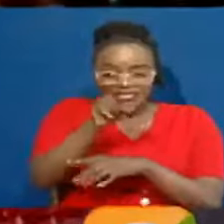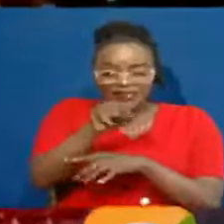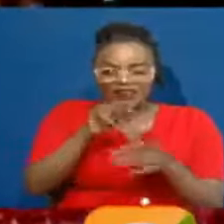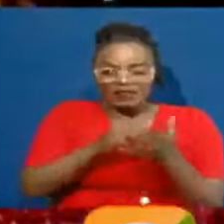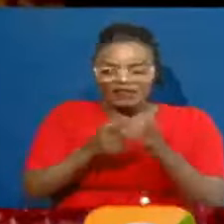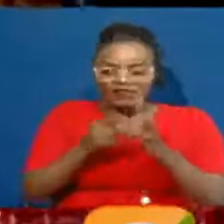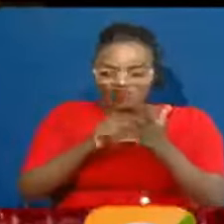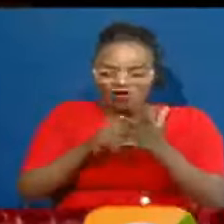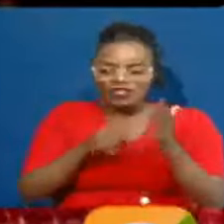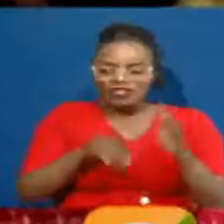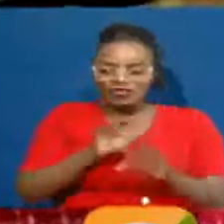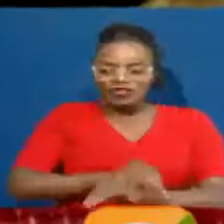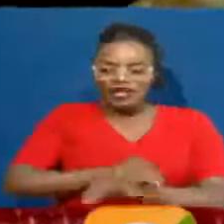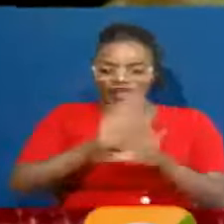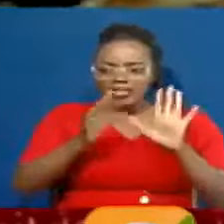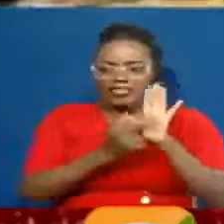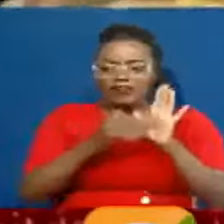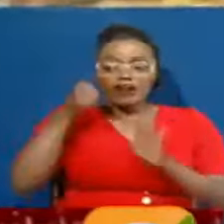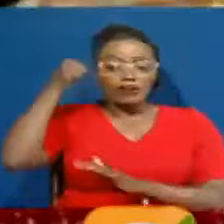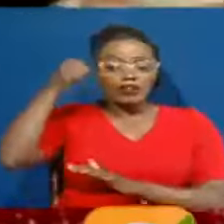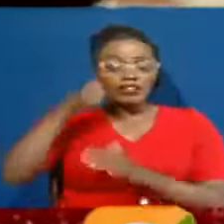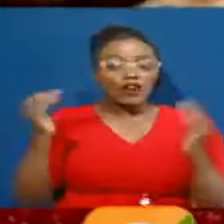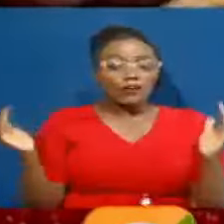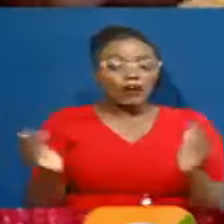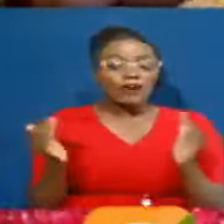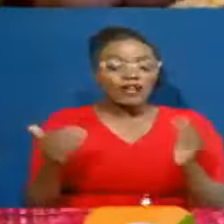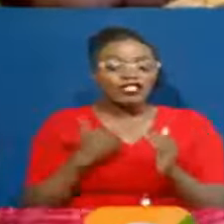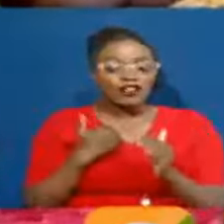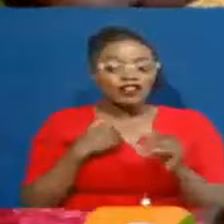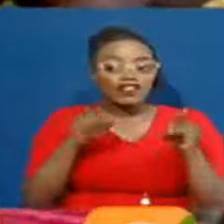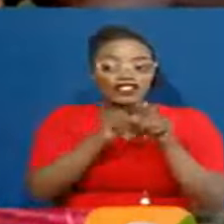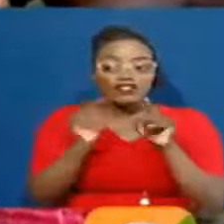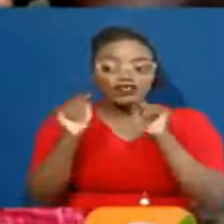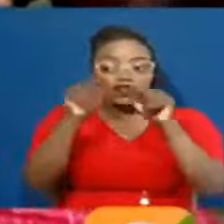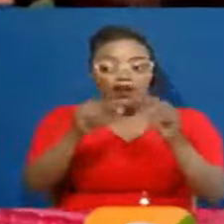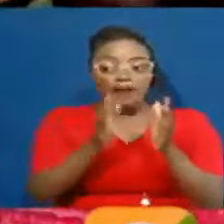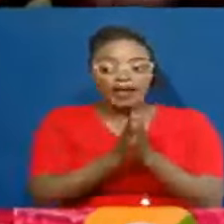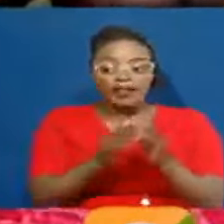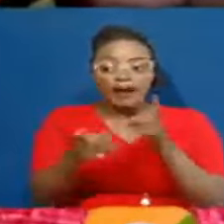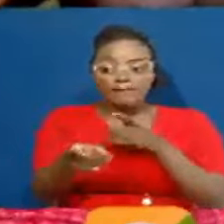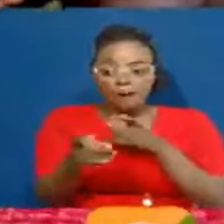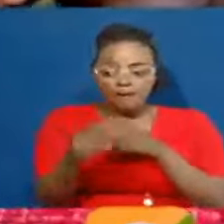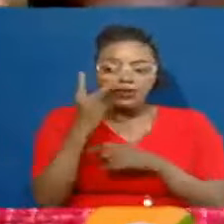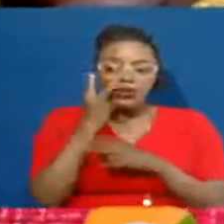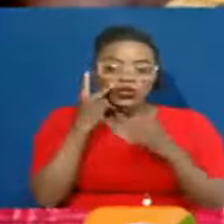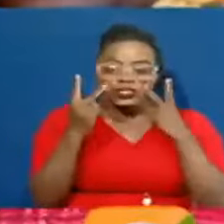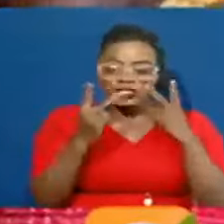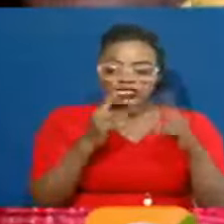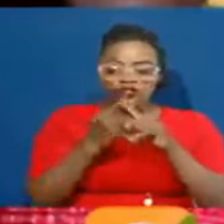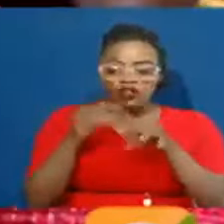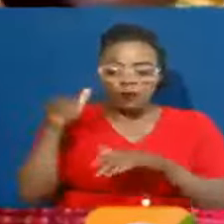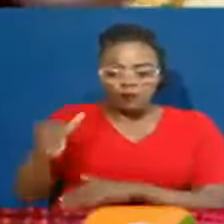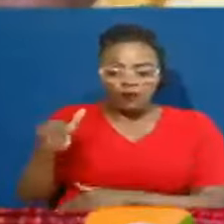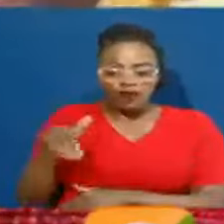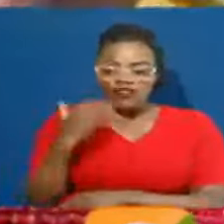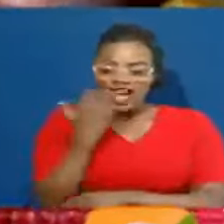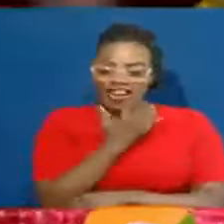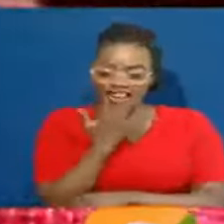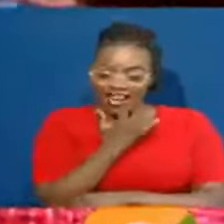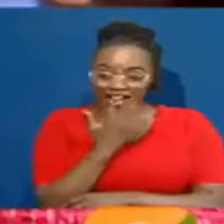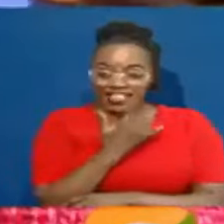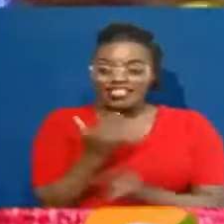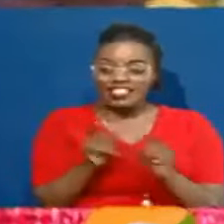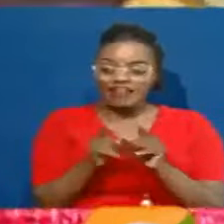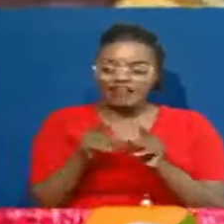clear indication that there was political mobilization just to come and castigate. And you can see light from morning. Rigathi Gachagua